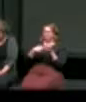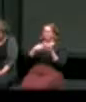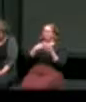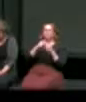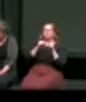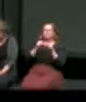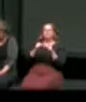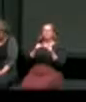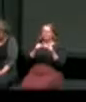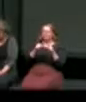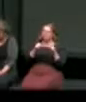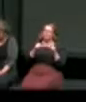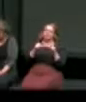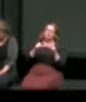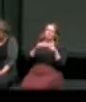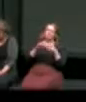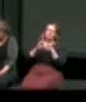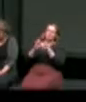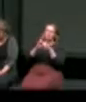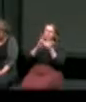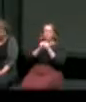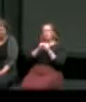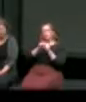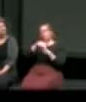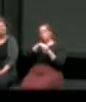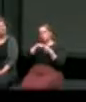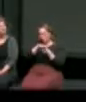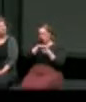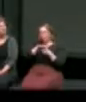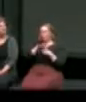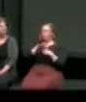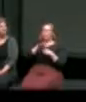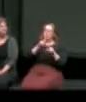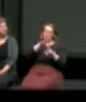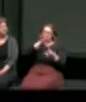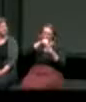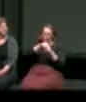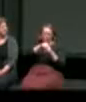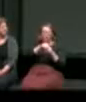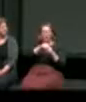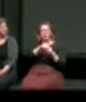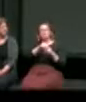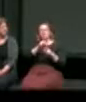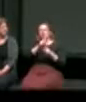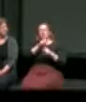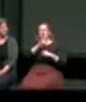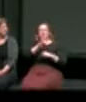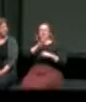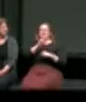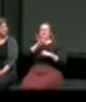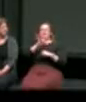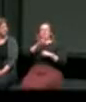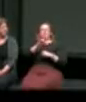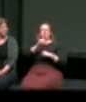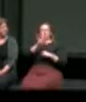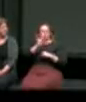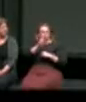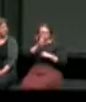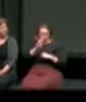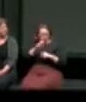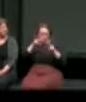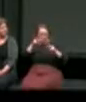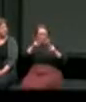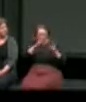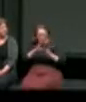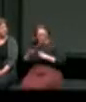continued coordination with local stakeholders, our infrastructure monitoring plan. So we're just monitoring